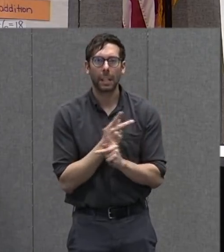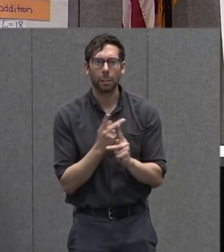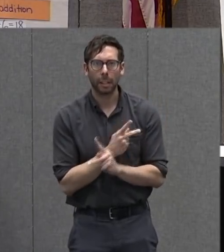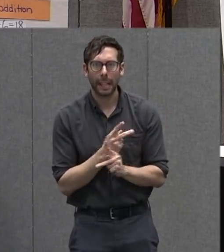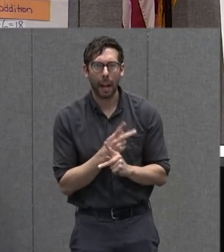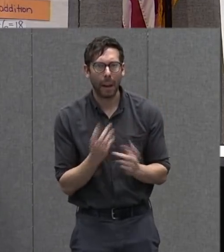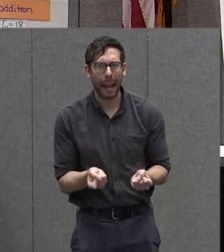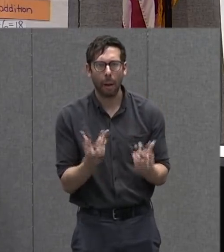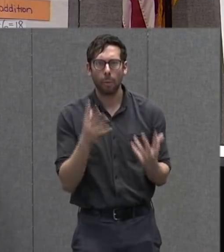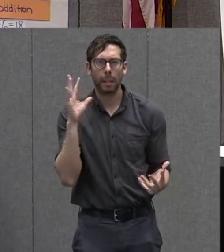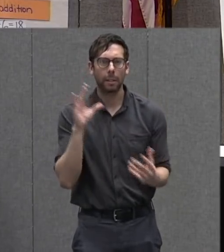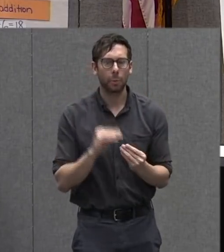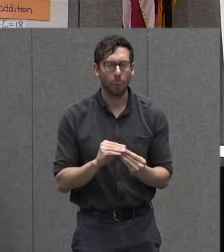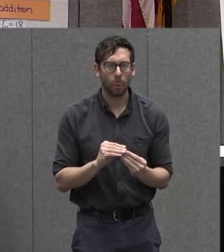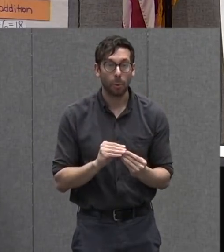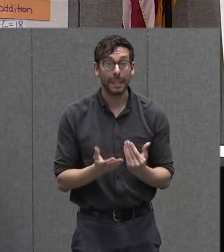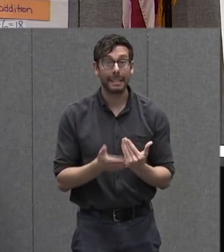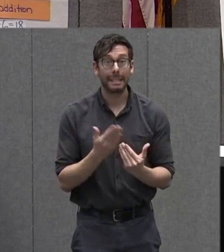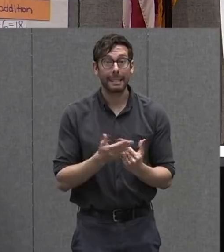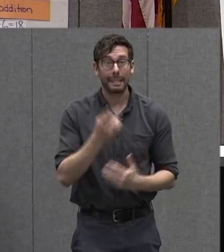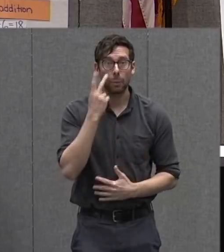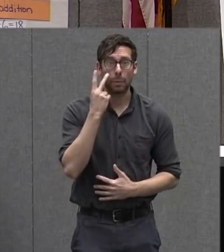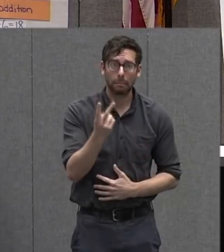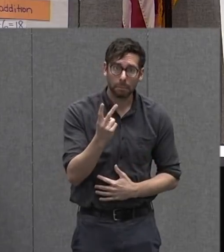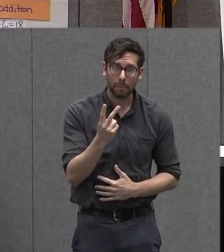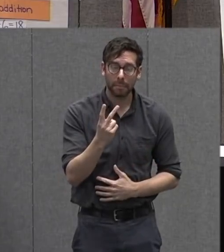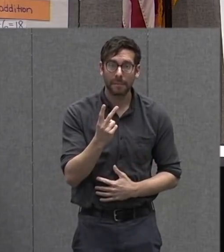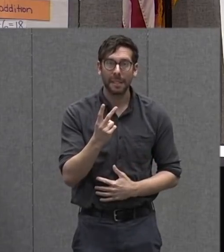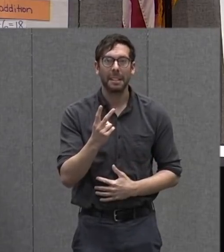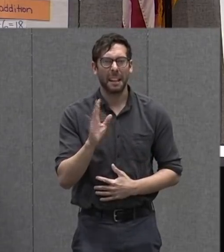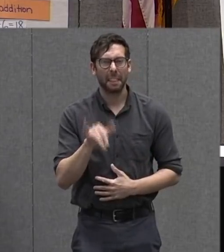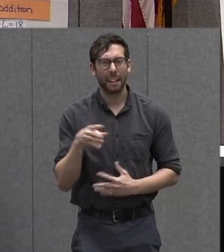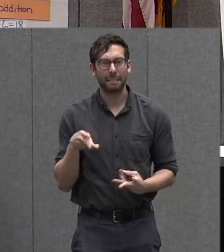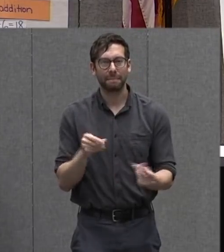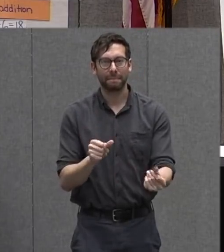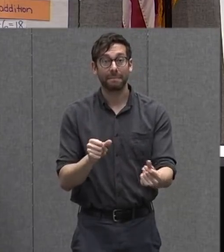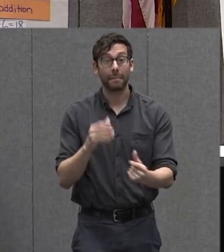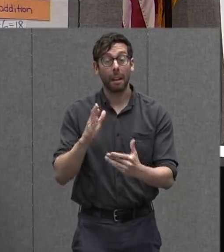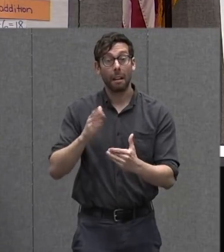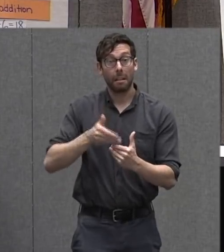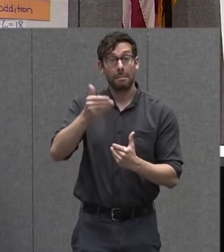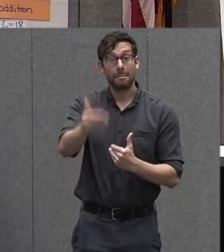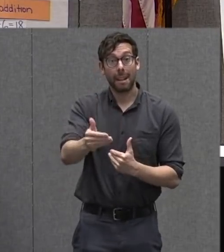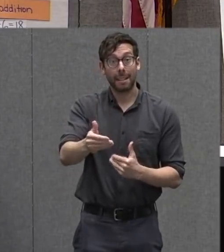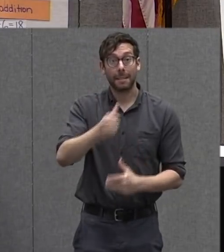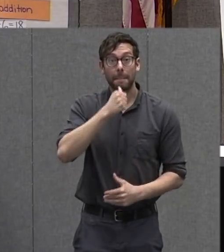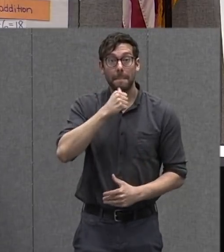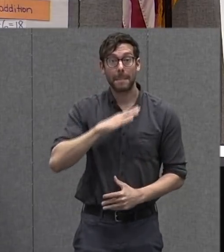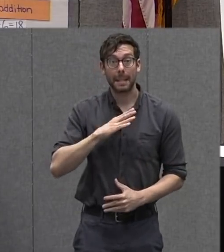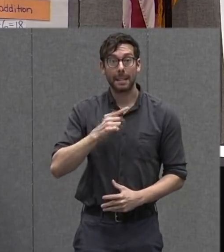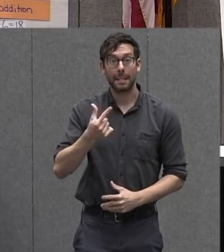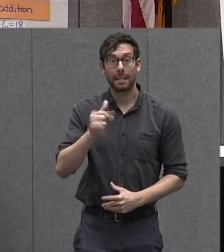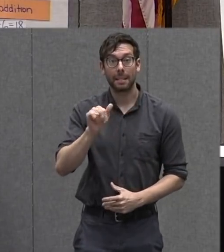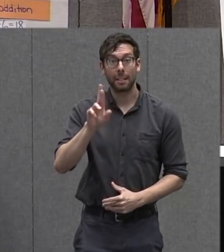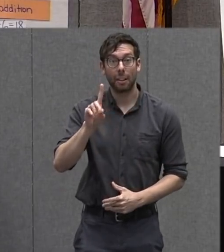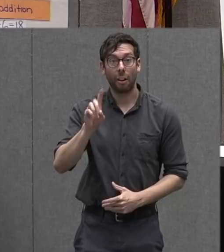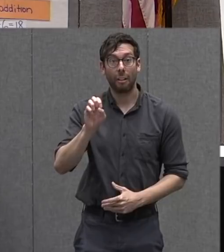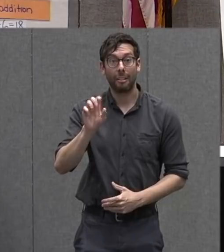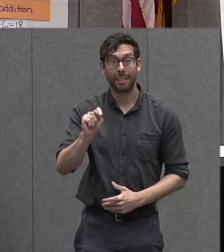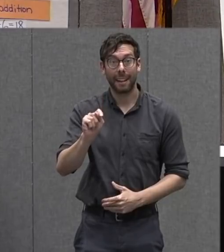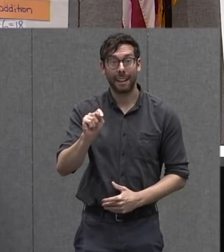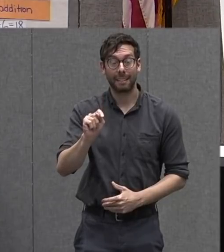see and know, what we might call efficient. And next, we have my friend Miss Gaudette coming up, and maybe you can think